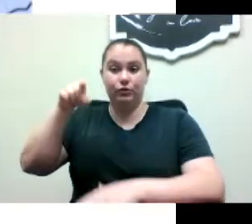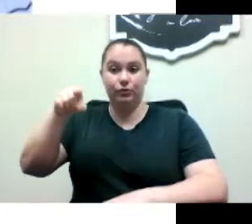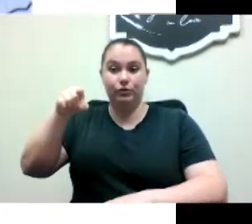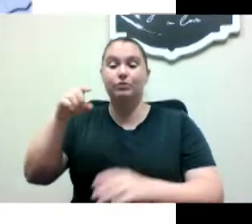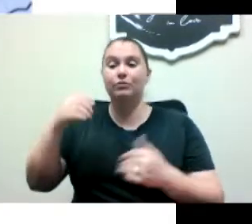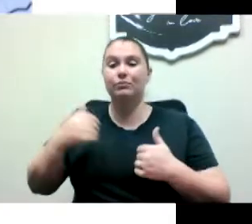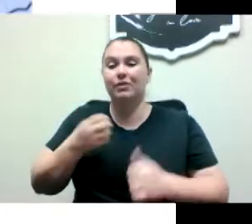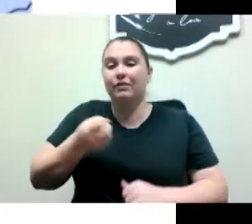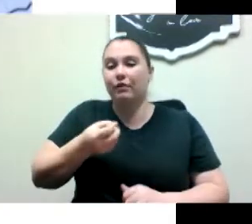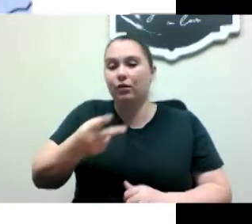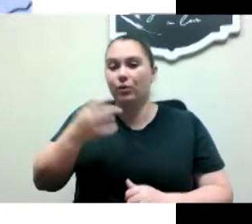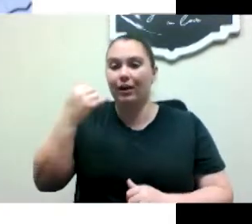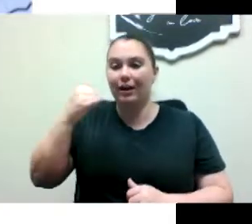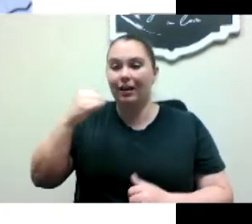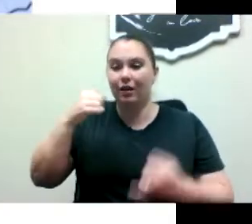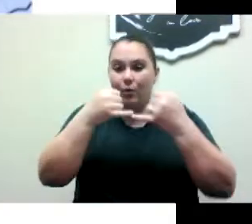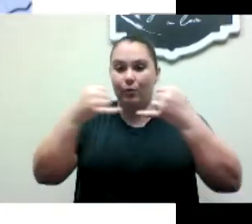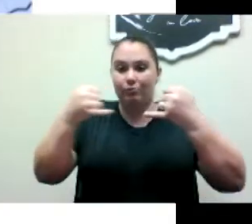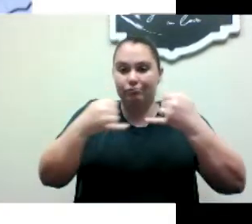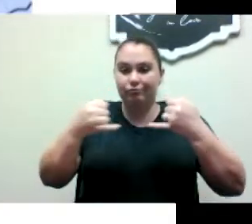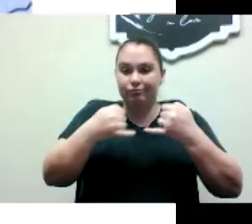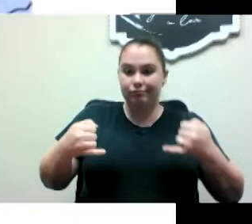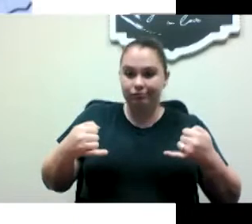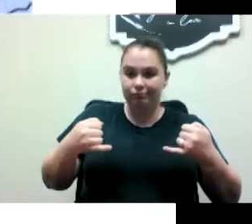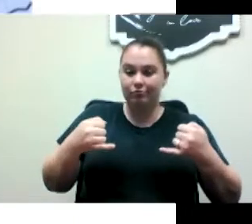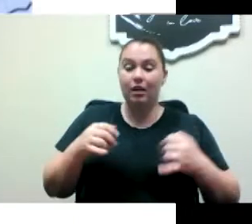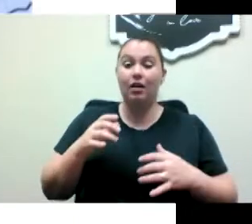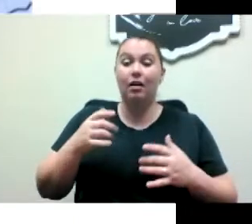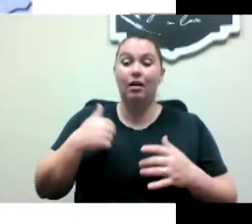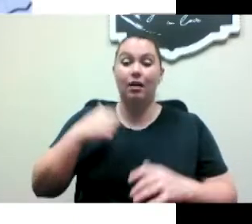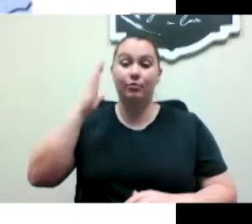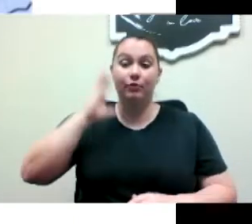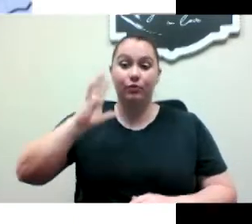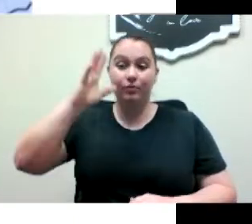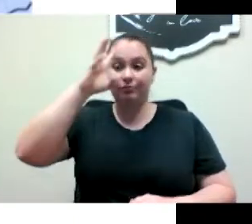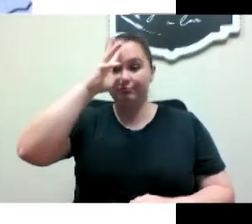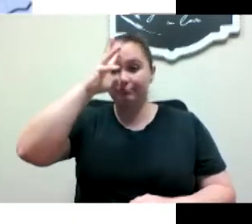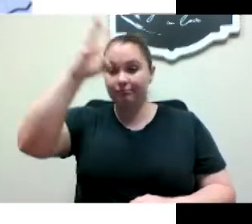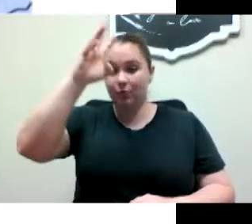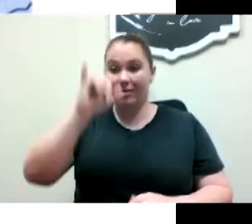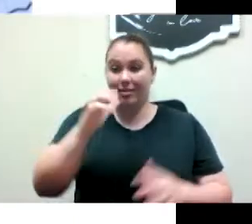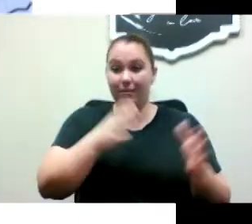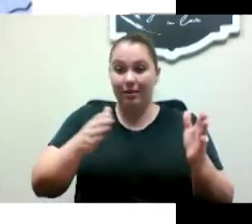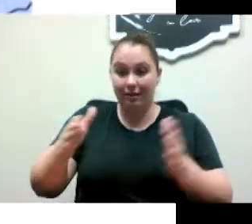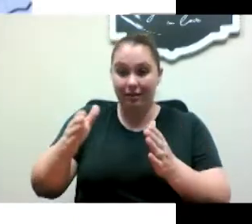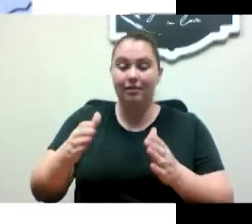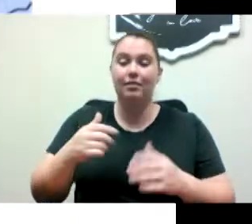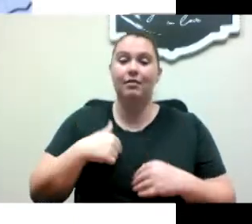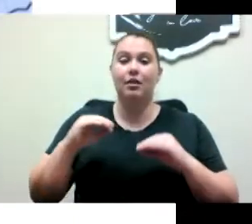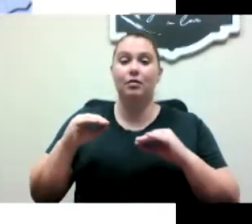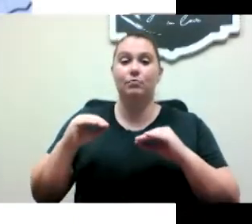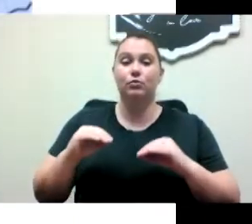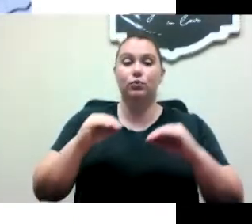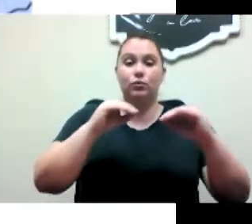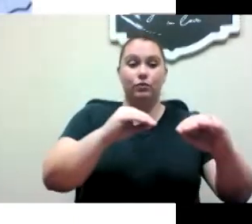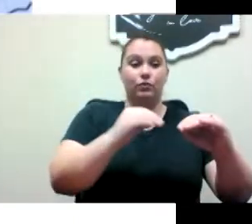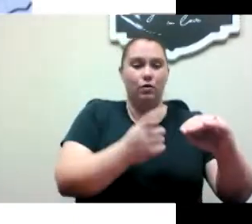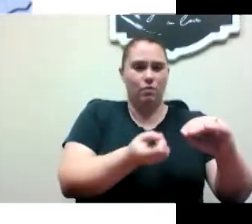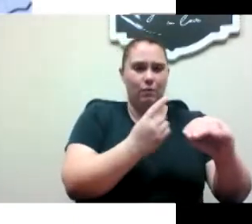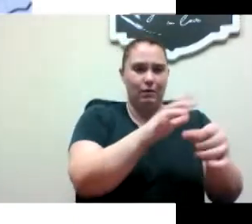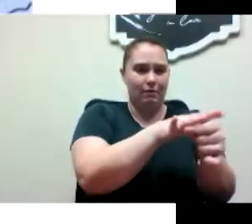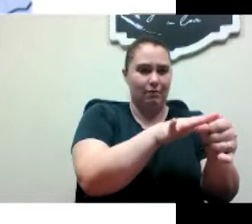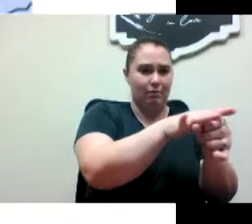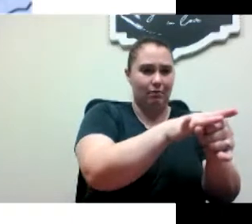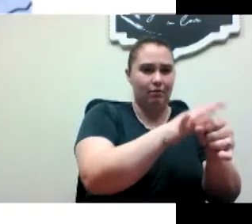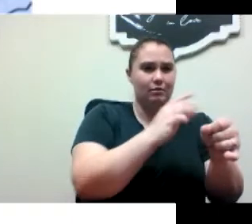couple of yellow lines. And when I drew that plan, I moved some areas from